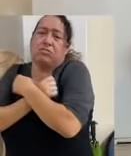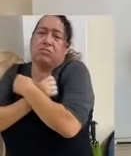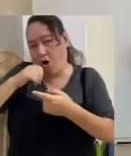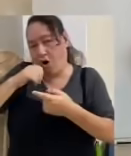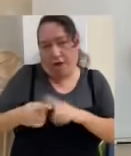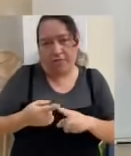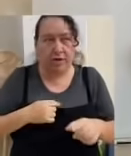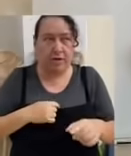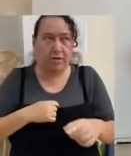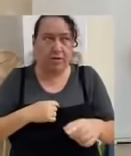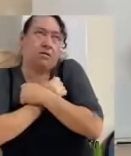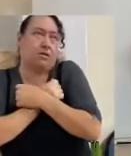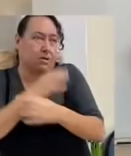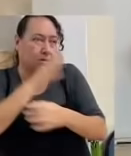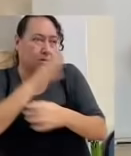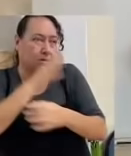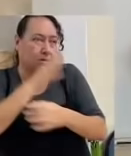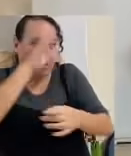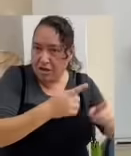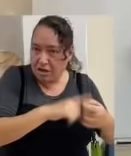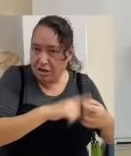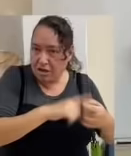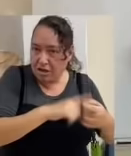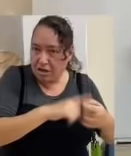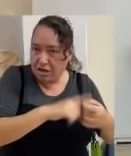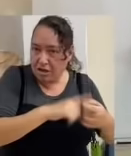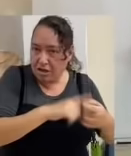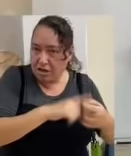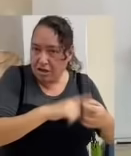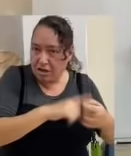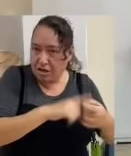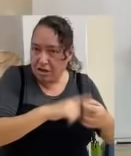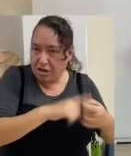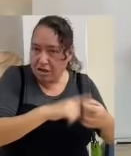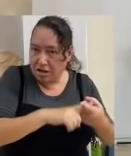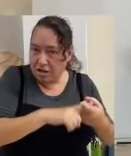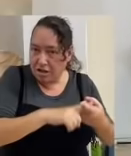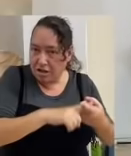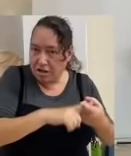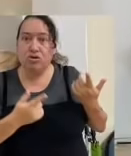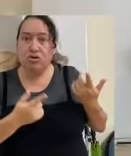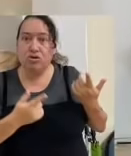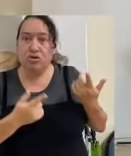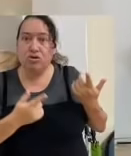boyfriend, or whatever. You put your life on the other. That's why